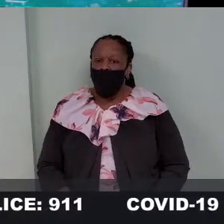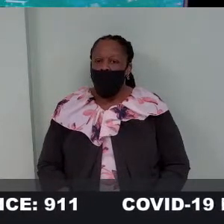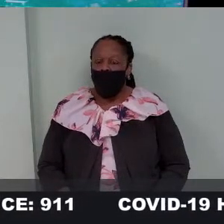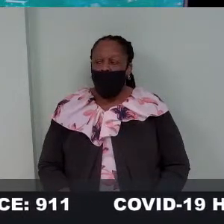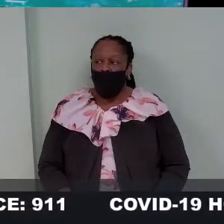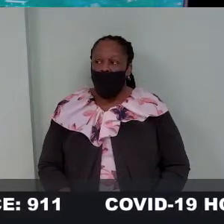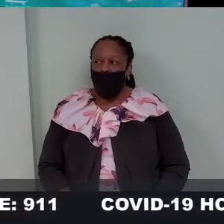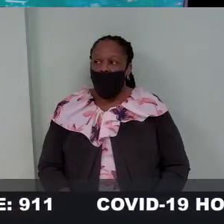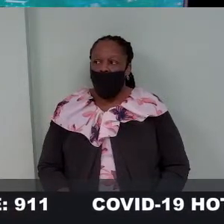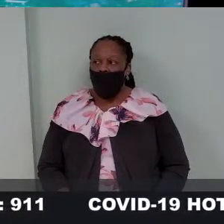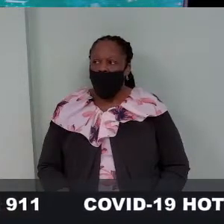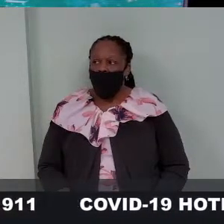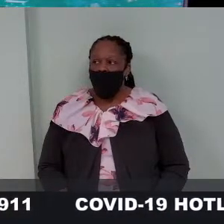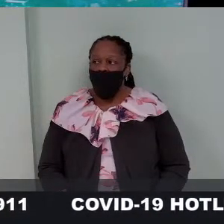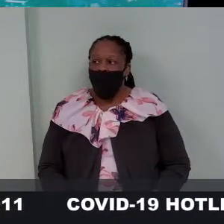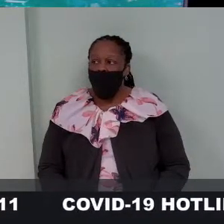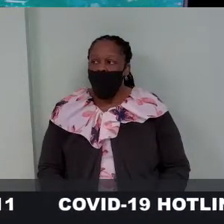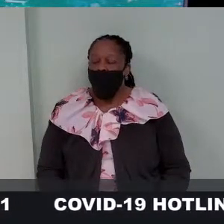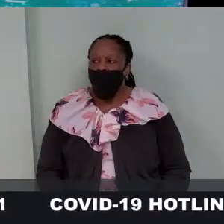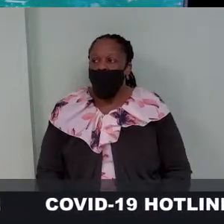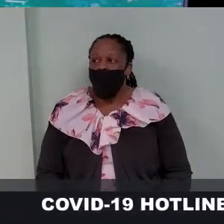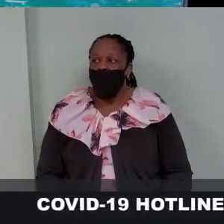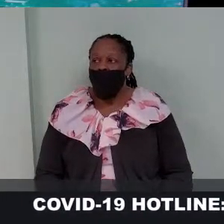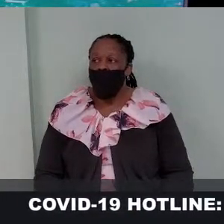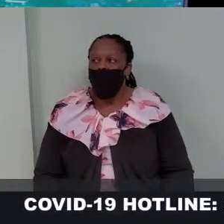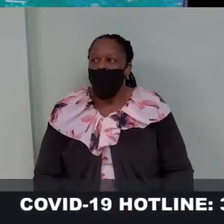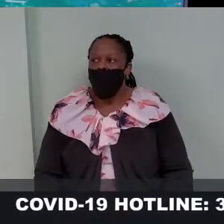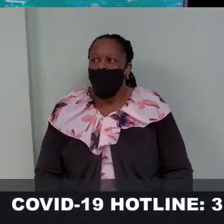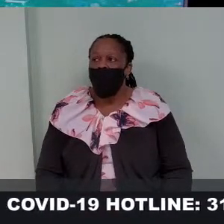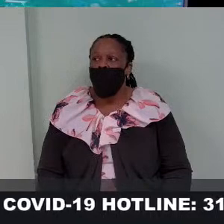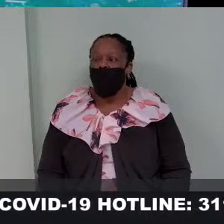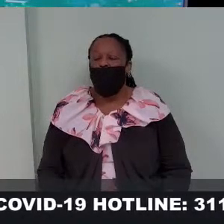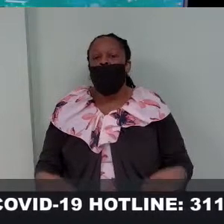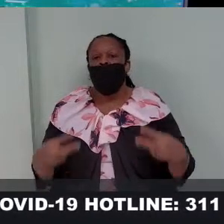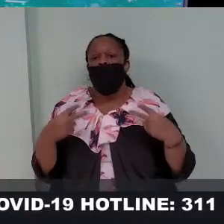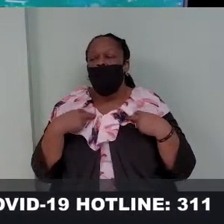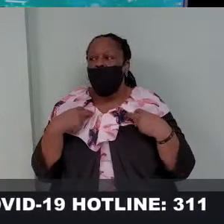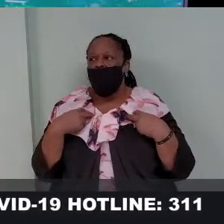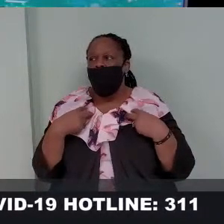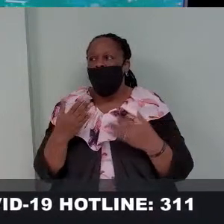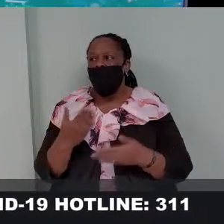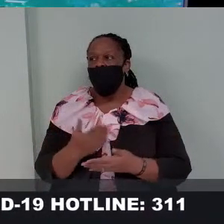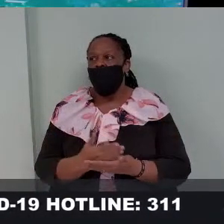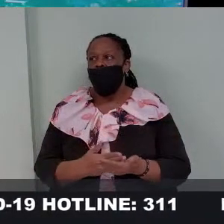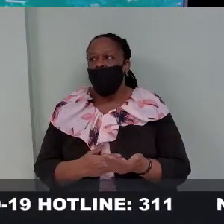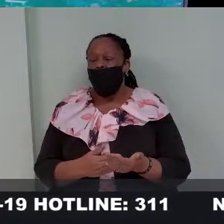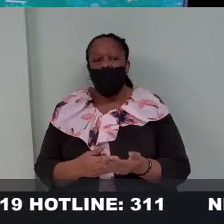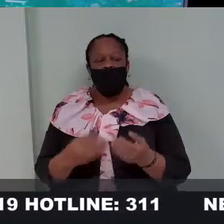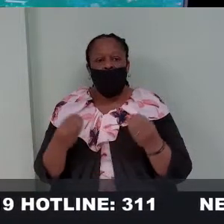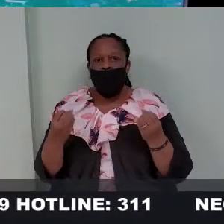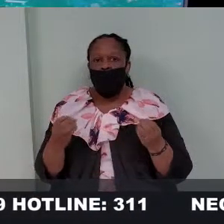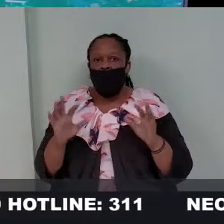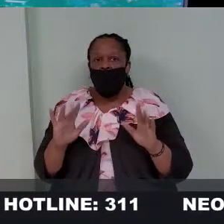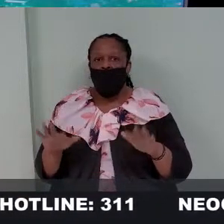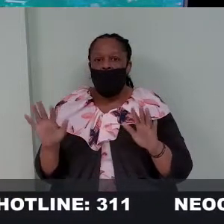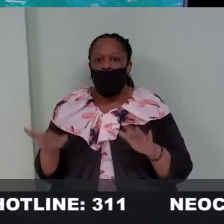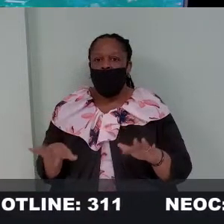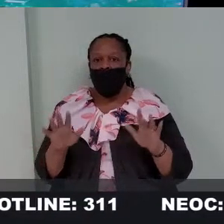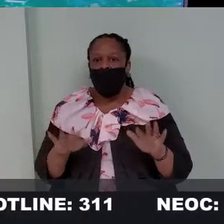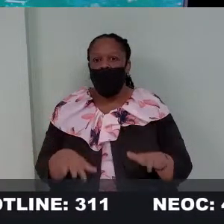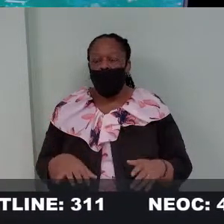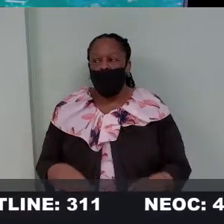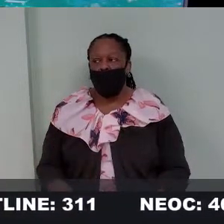cargo flights. We have been experiencing some heavy rains, and again